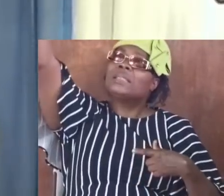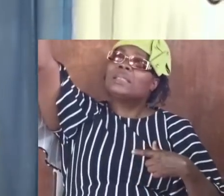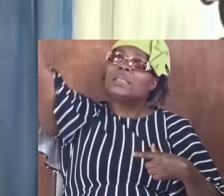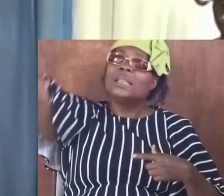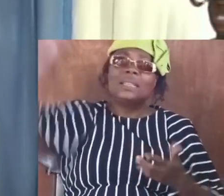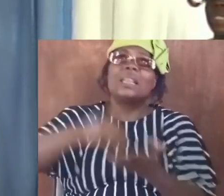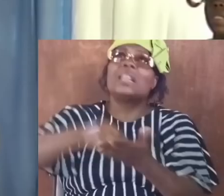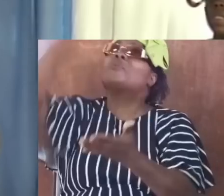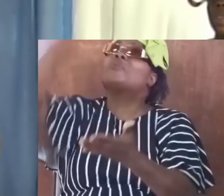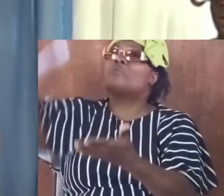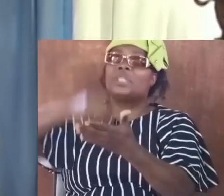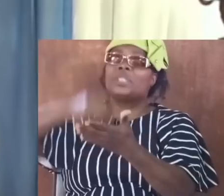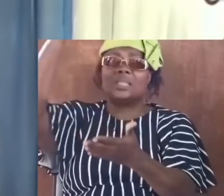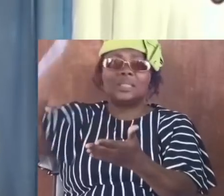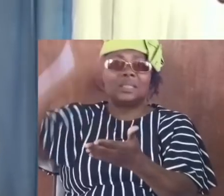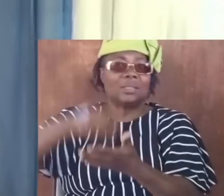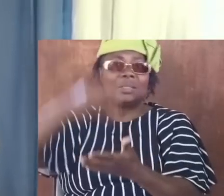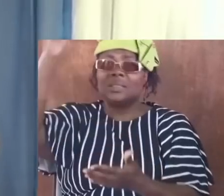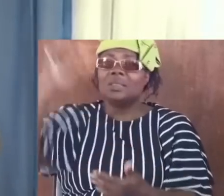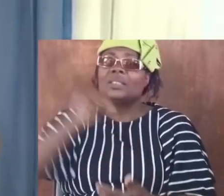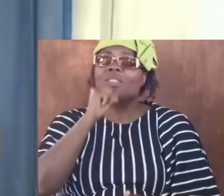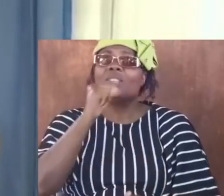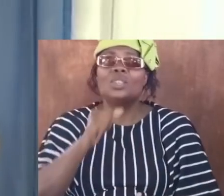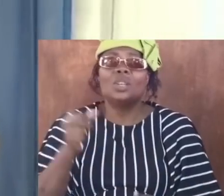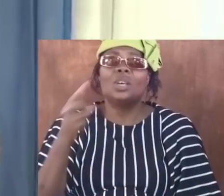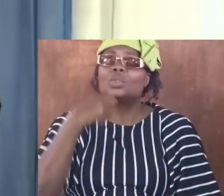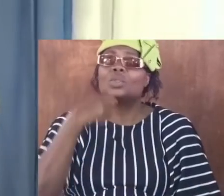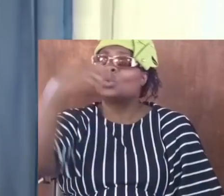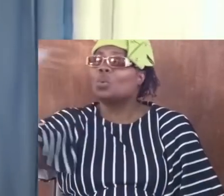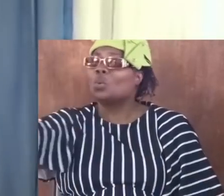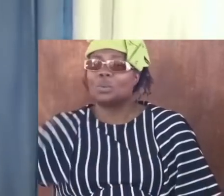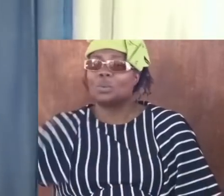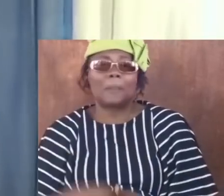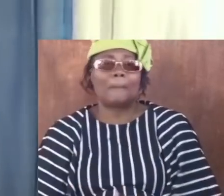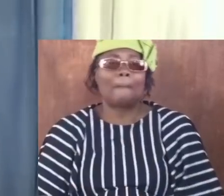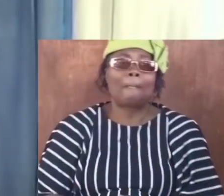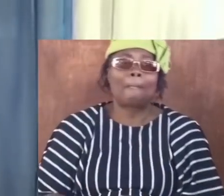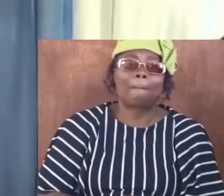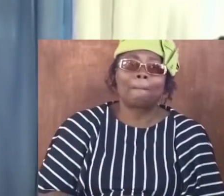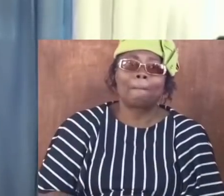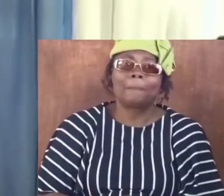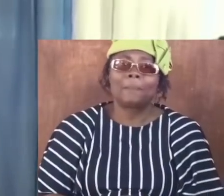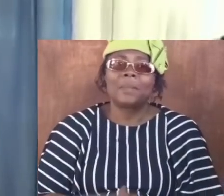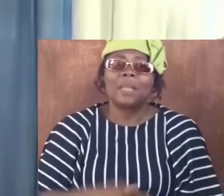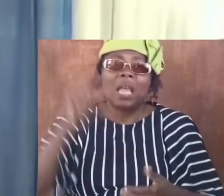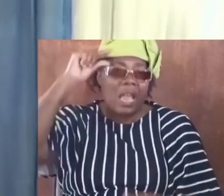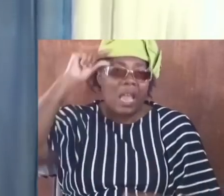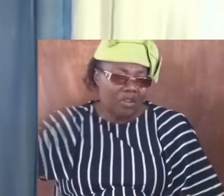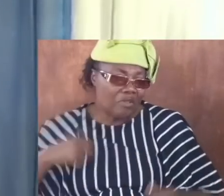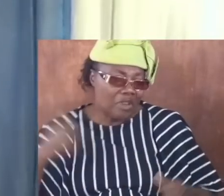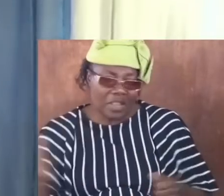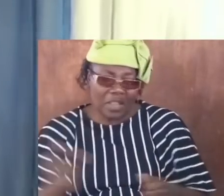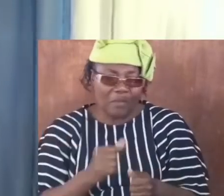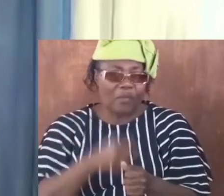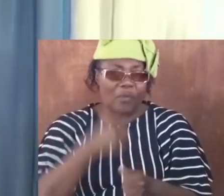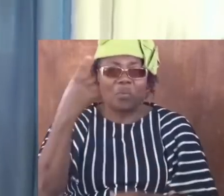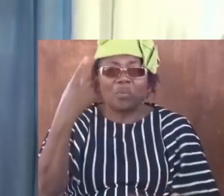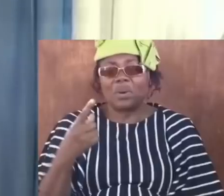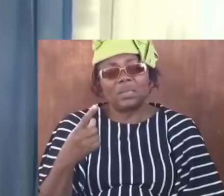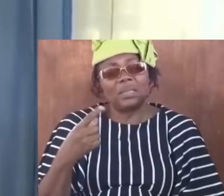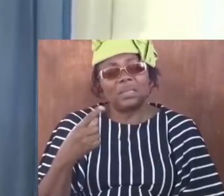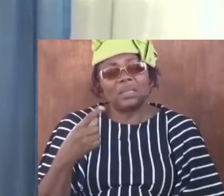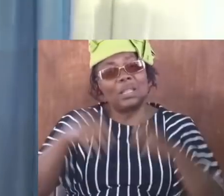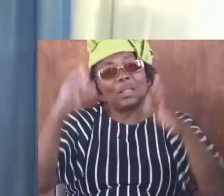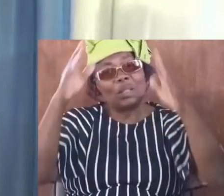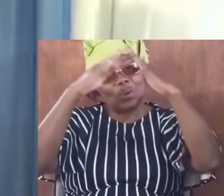have riches untold. I greet the household of faith. I greet everyone. You may be seated. I greet every one of